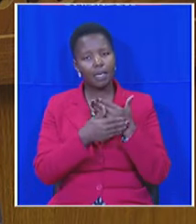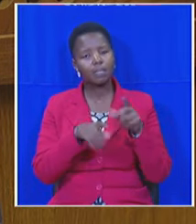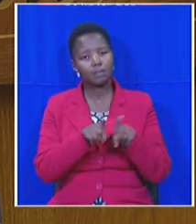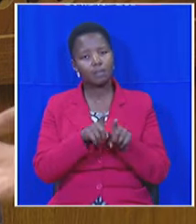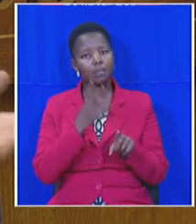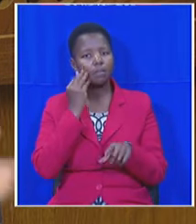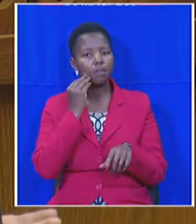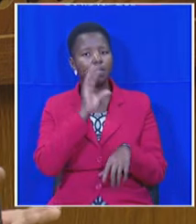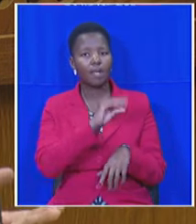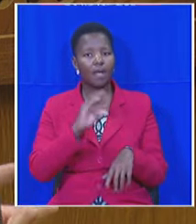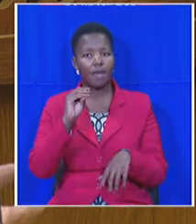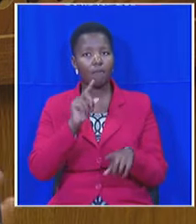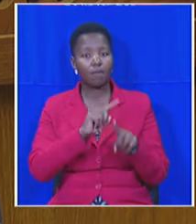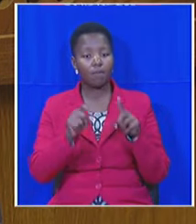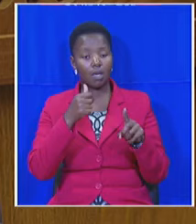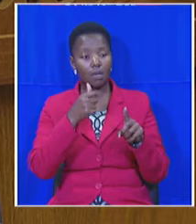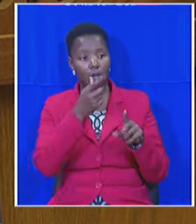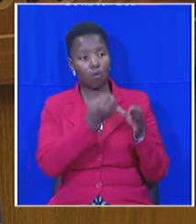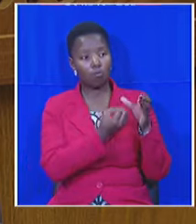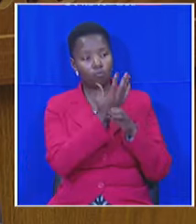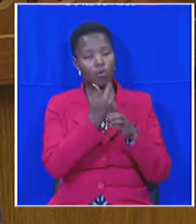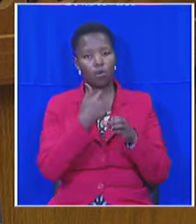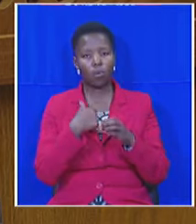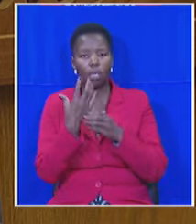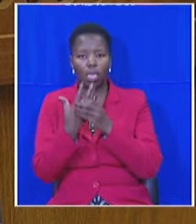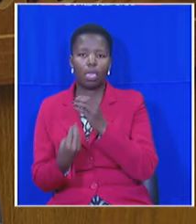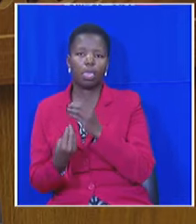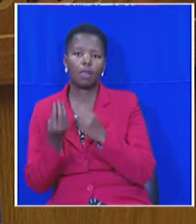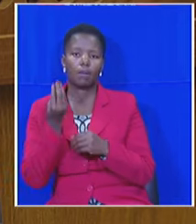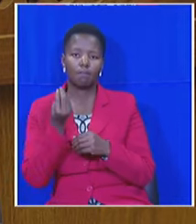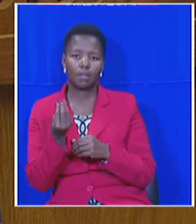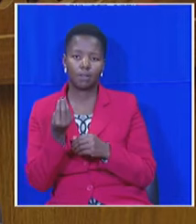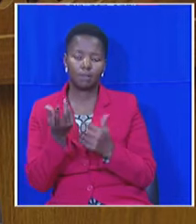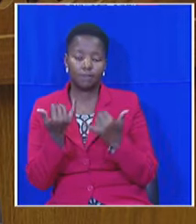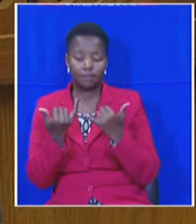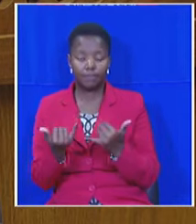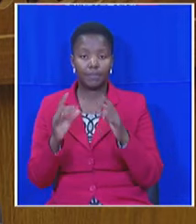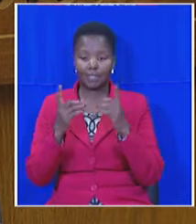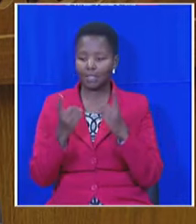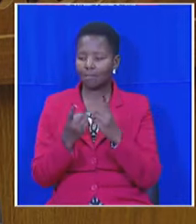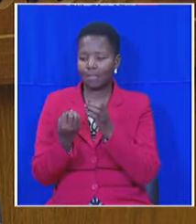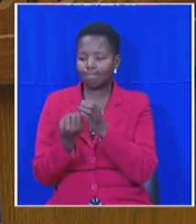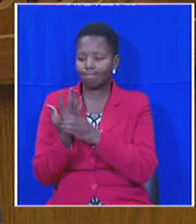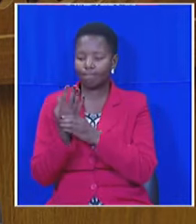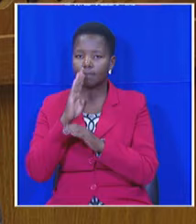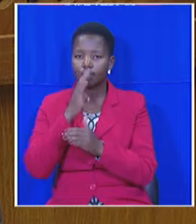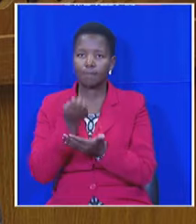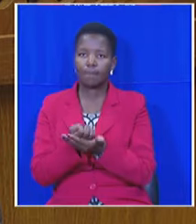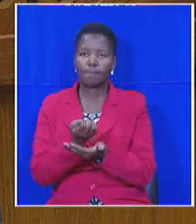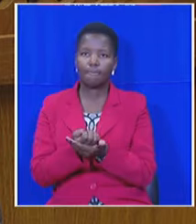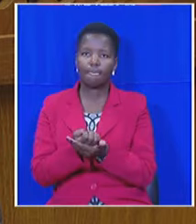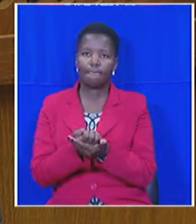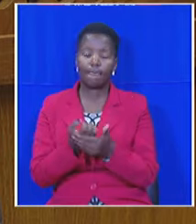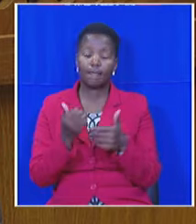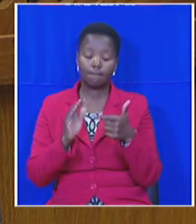grown and we have shrunk. The department has failed in its role to help grow our economy.